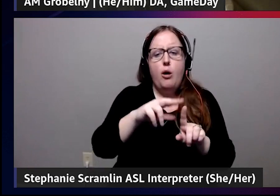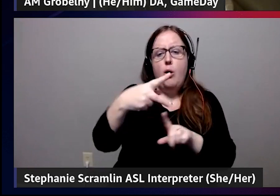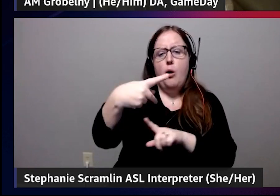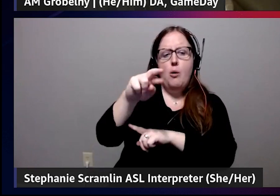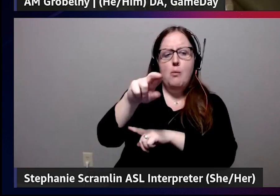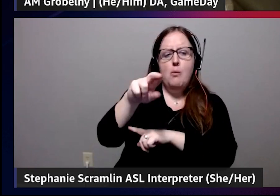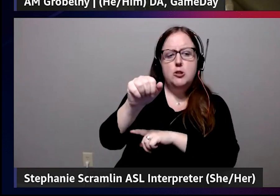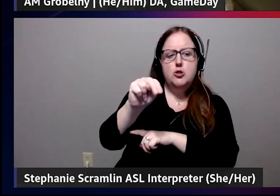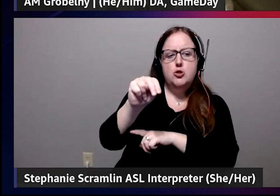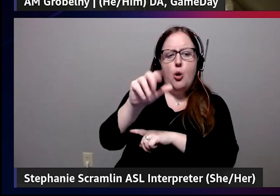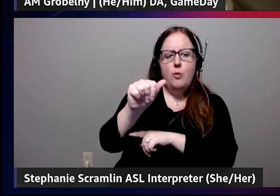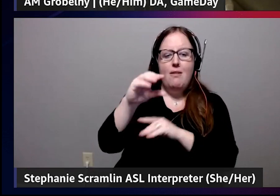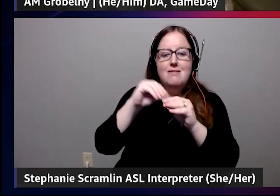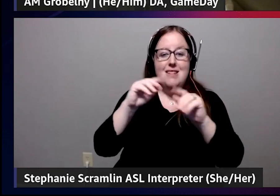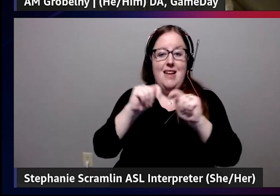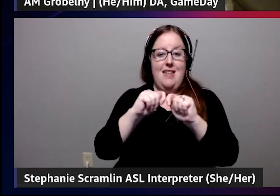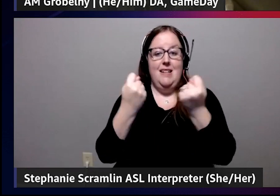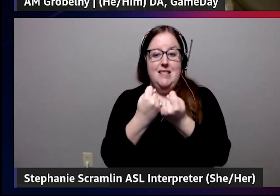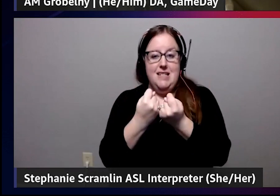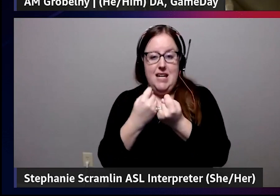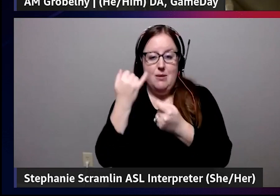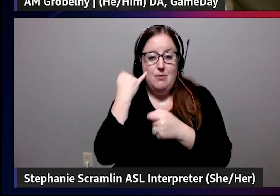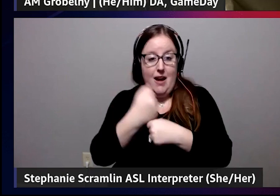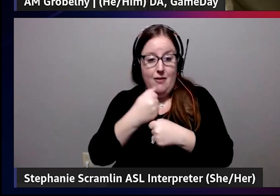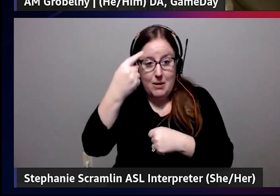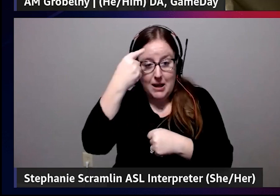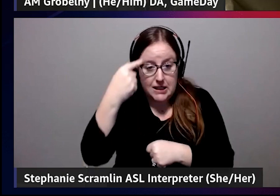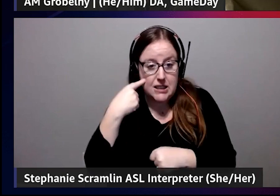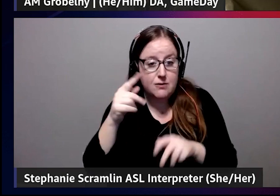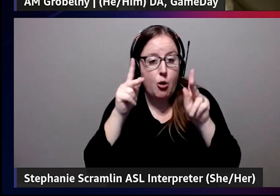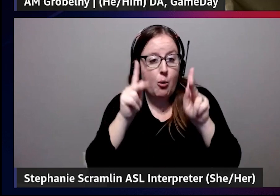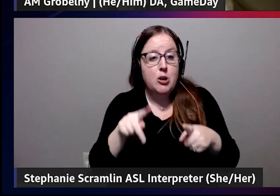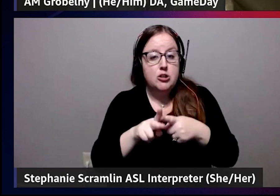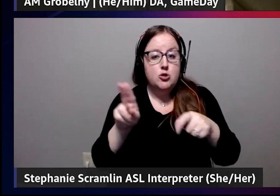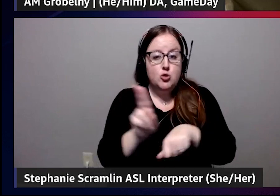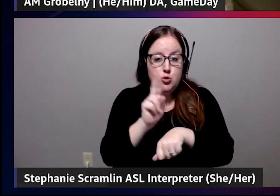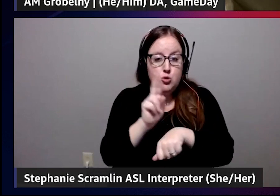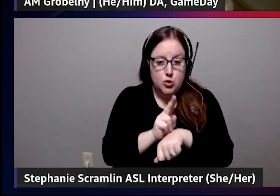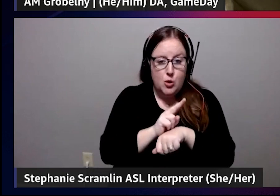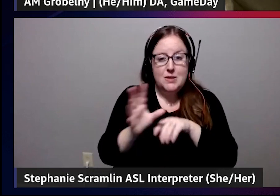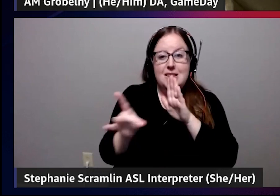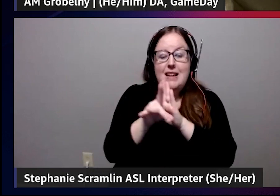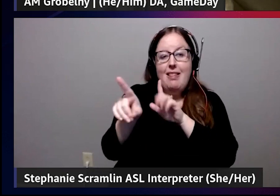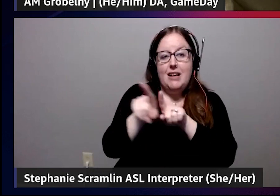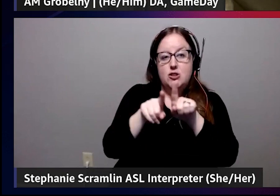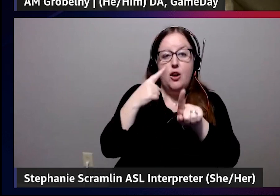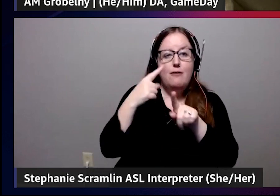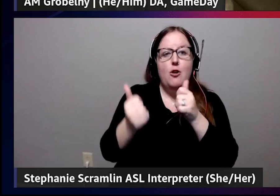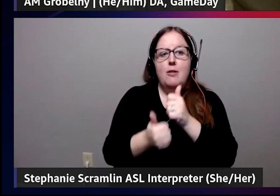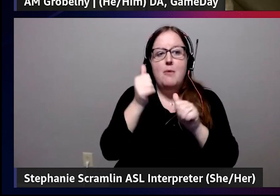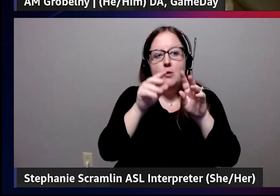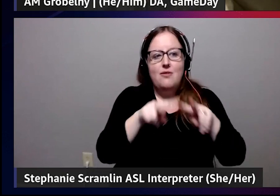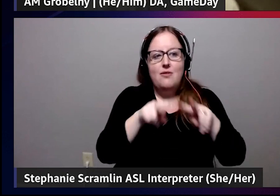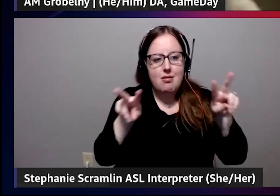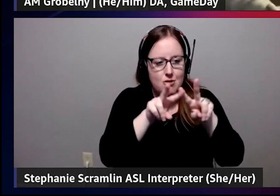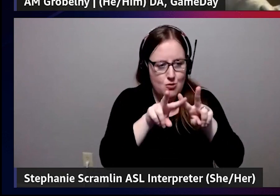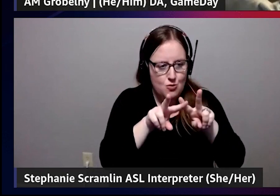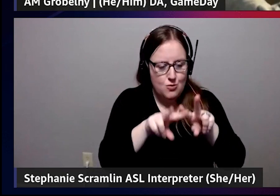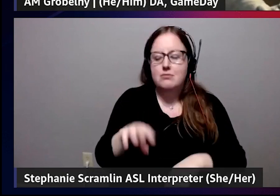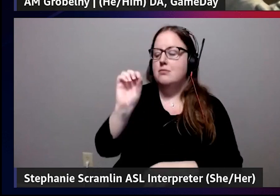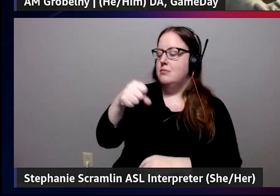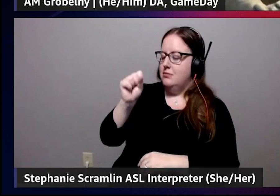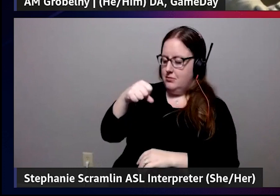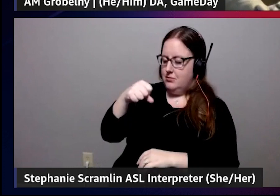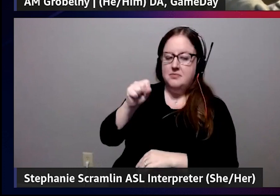team it makes sense for someone to actually start being able to utilize SelectStar to get the most value? Yeah,